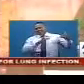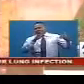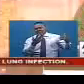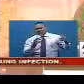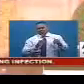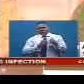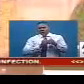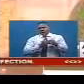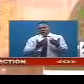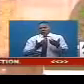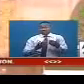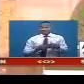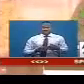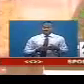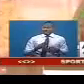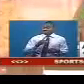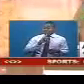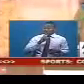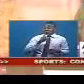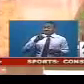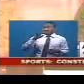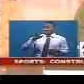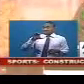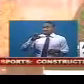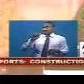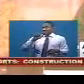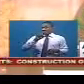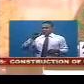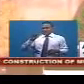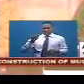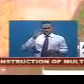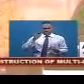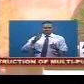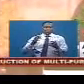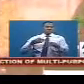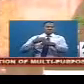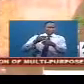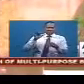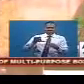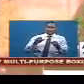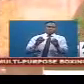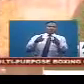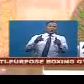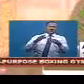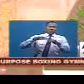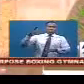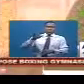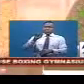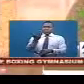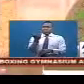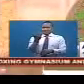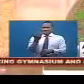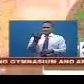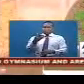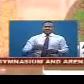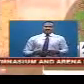in earnest in the past year. And so Icasa will create that opportunity for us to define our priorities beyond 2015